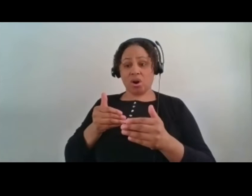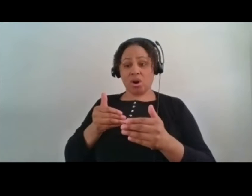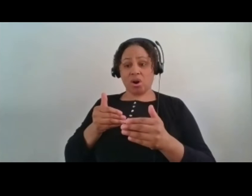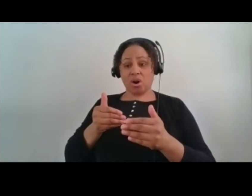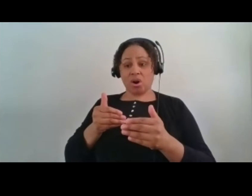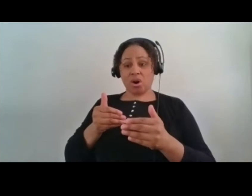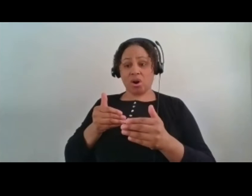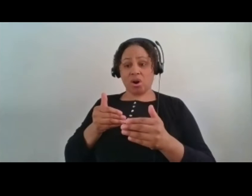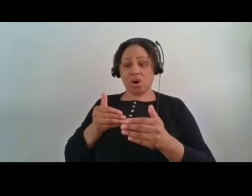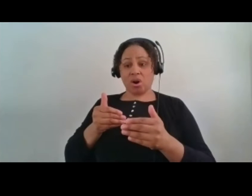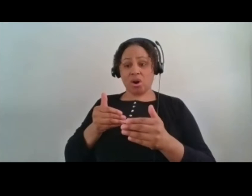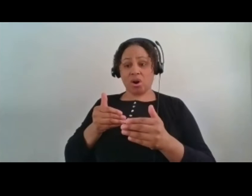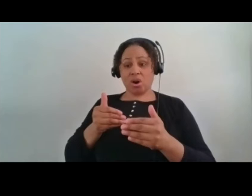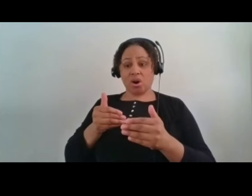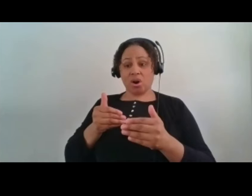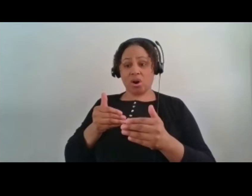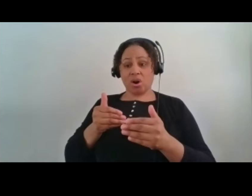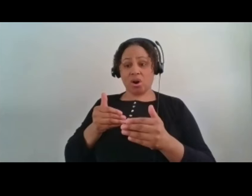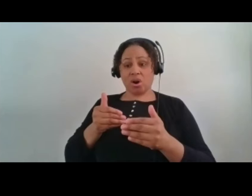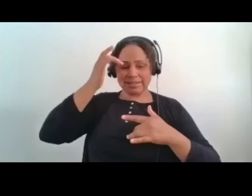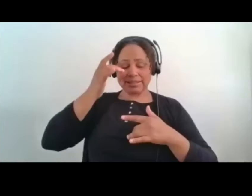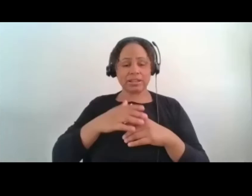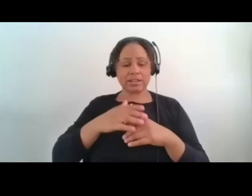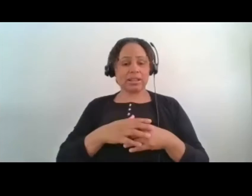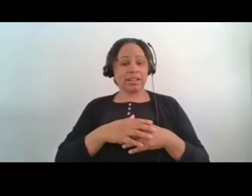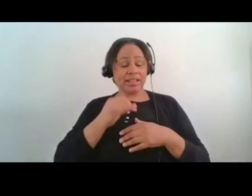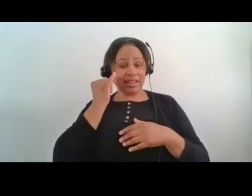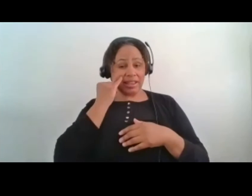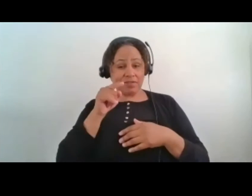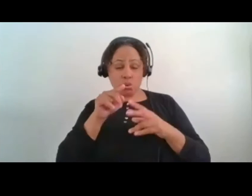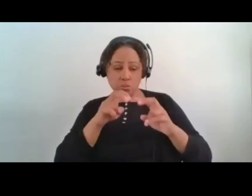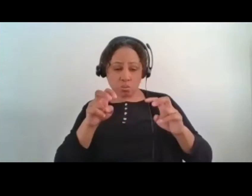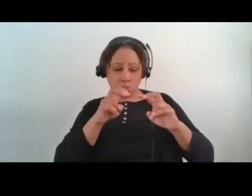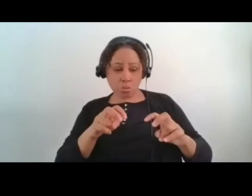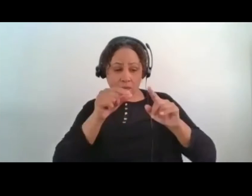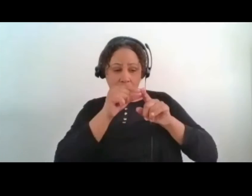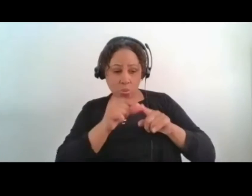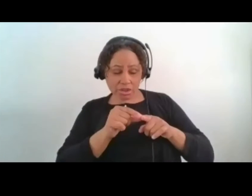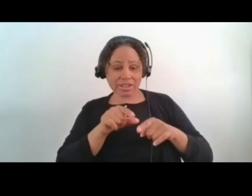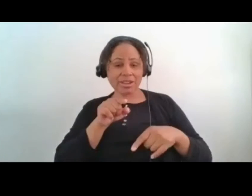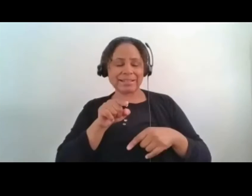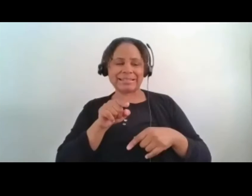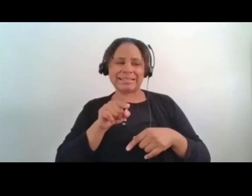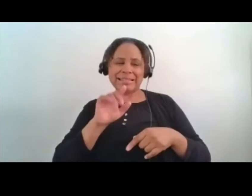almost inevitable that you will be afflicted with some sort of sickness or some sort of